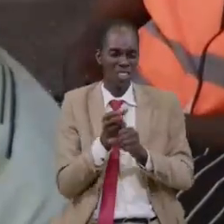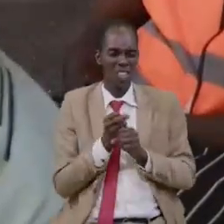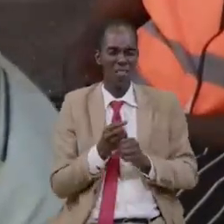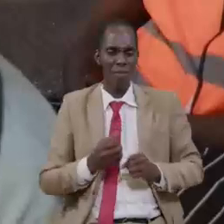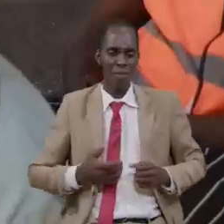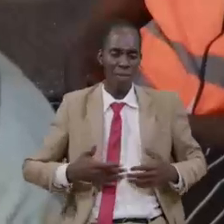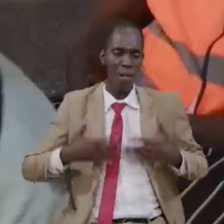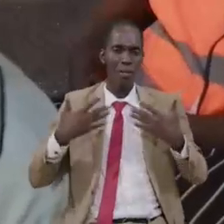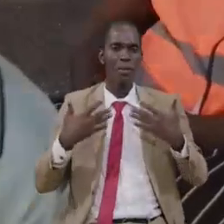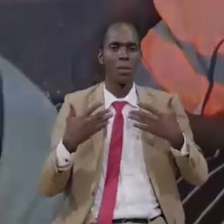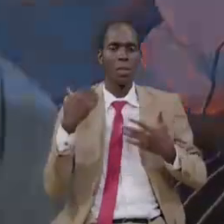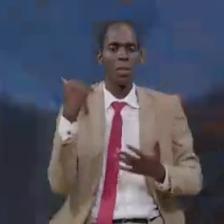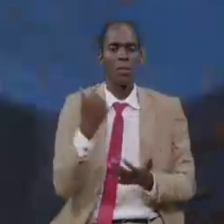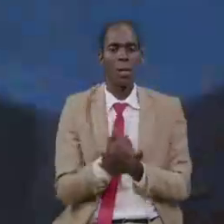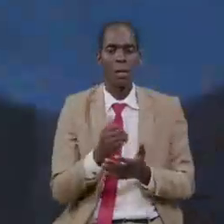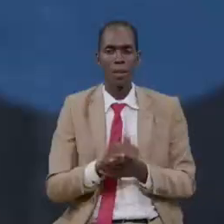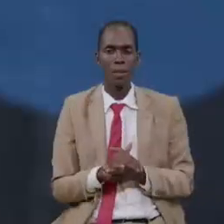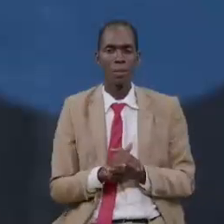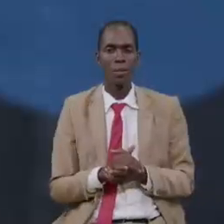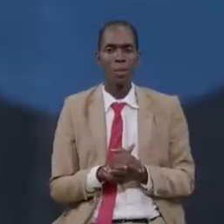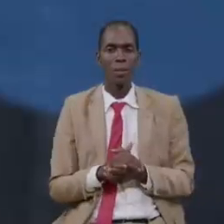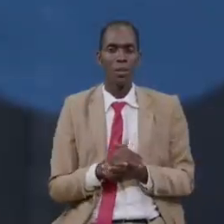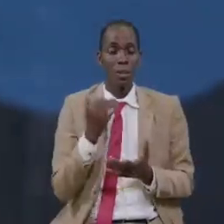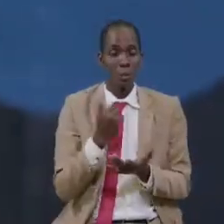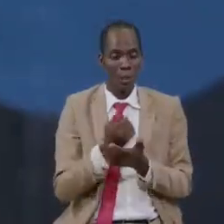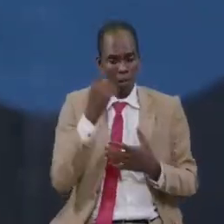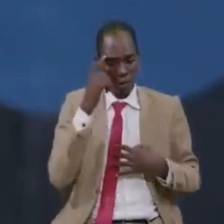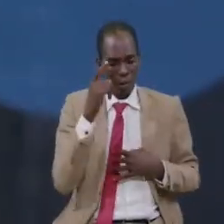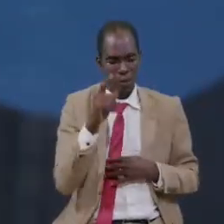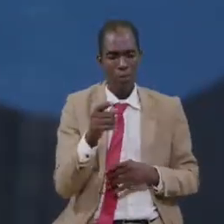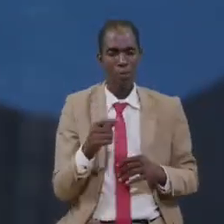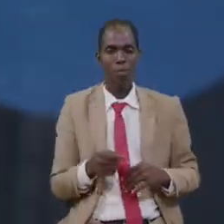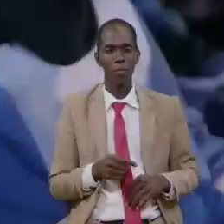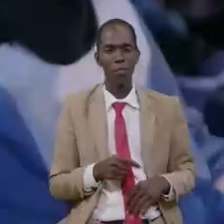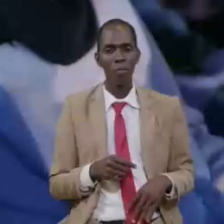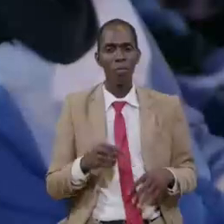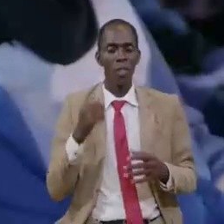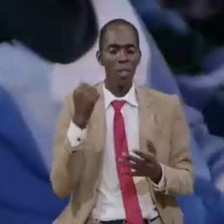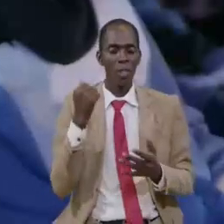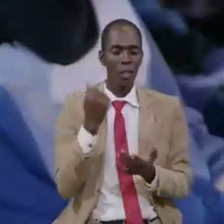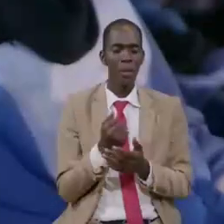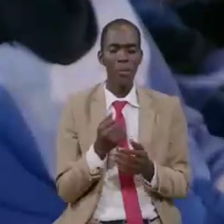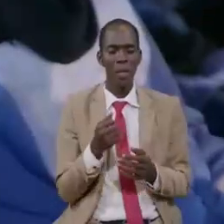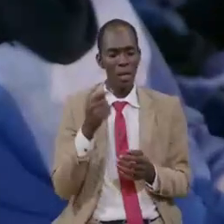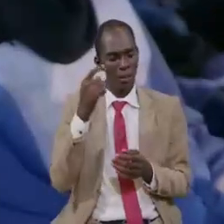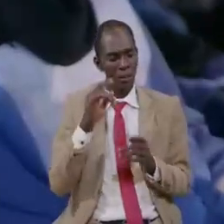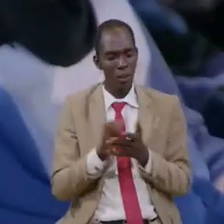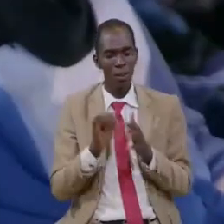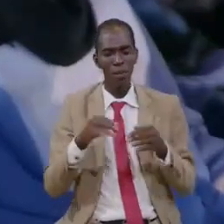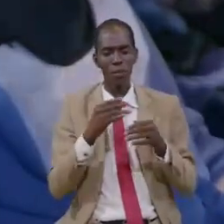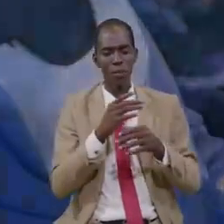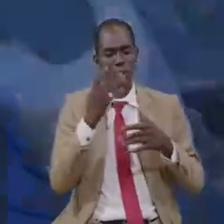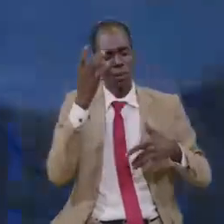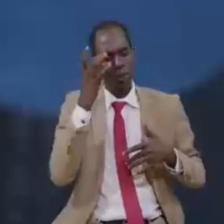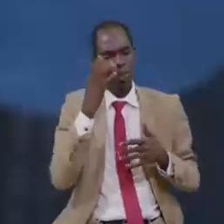Amen. Amen for you. Amen. Amen against your sickness. Amen. Amen against